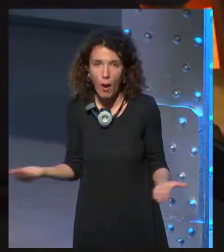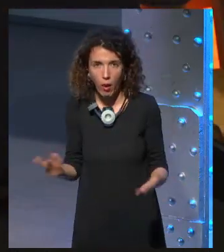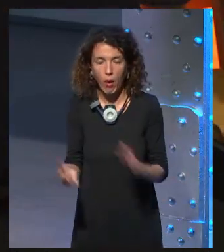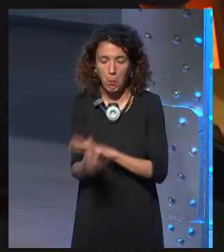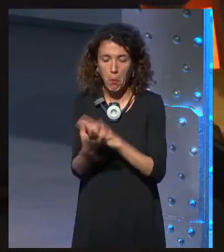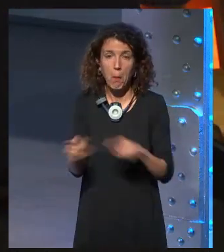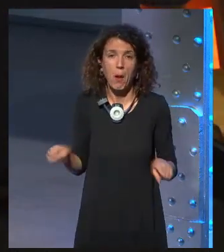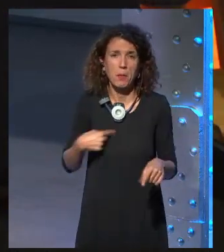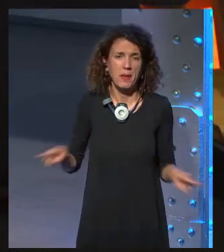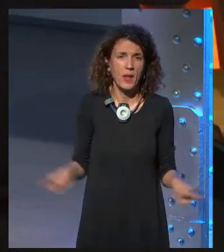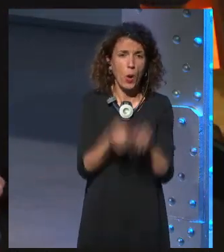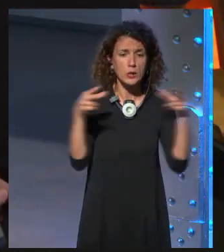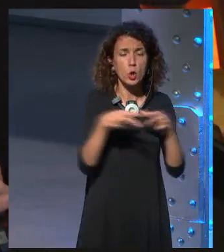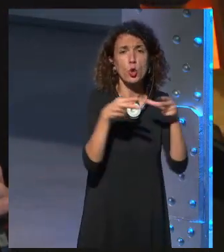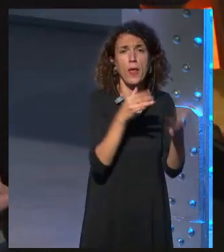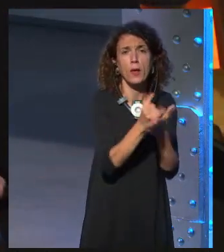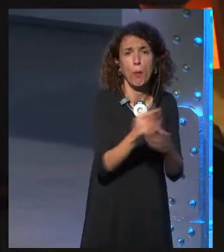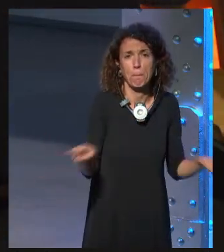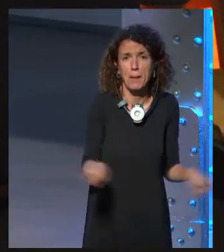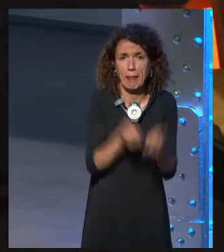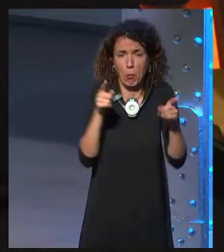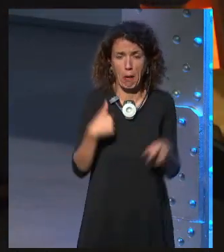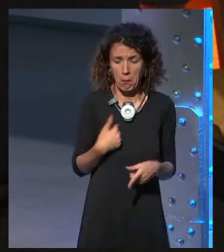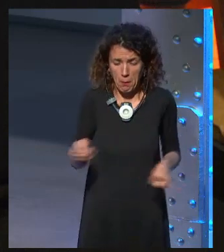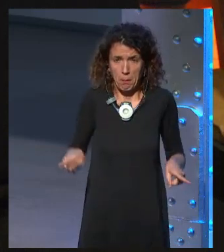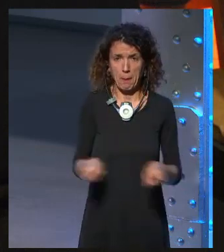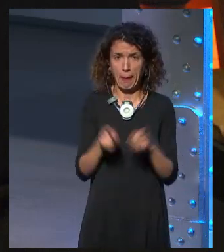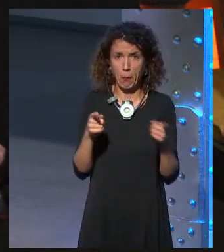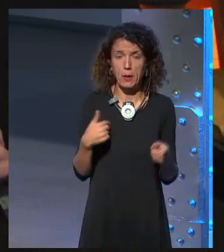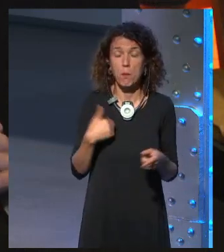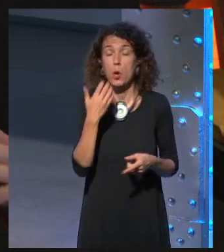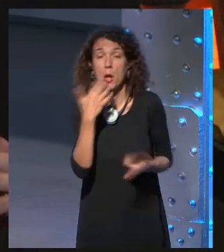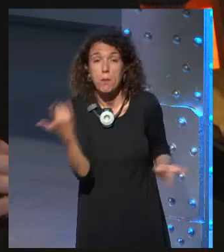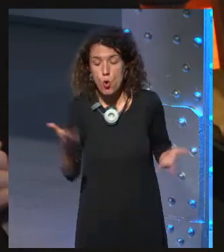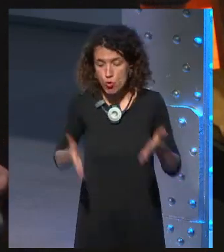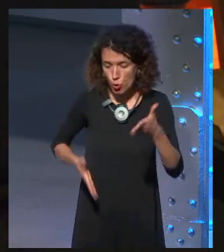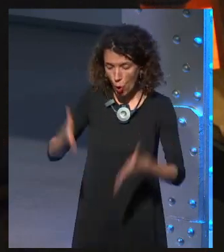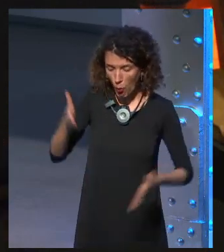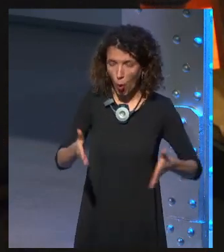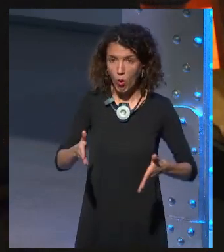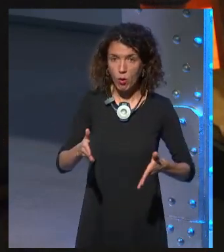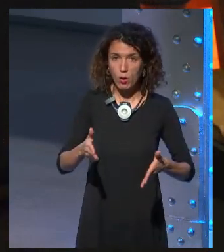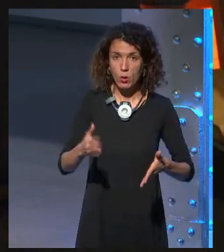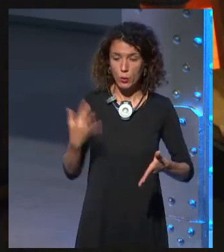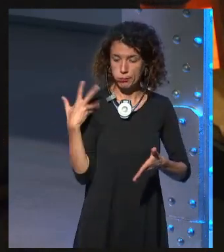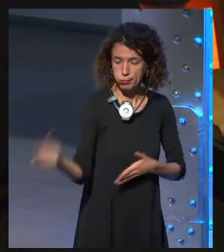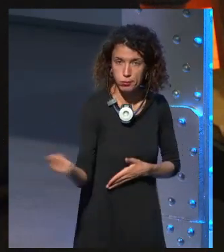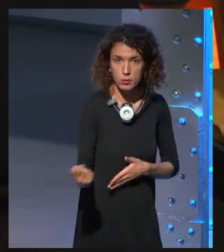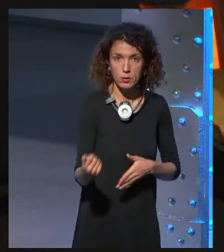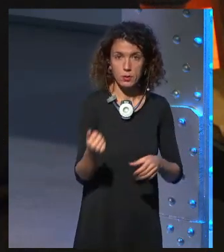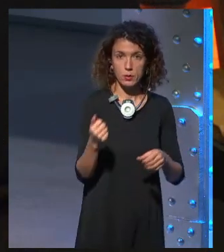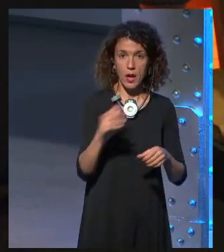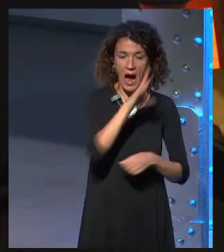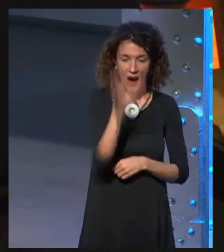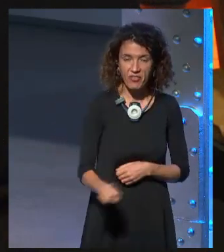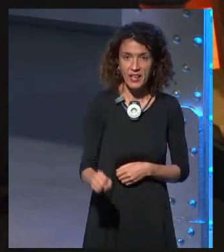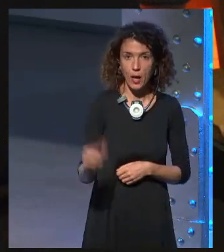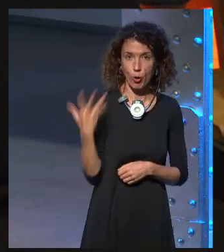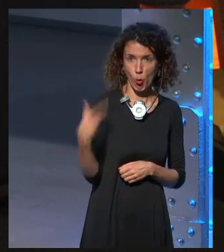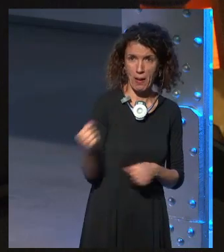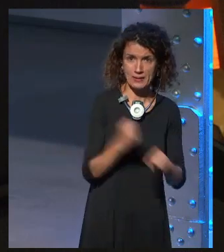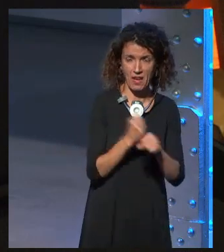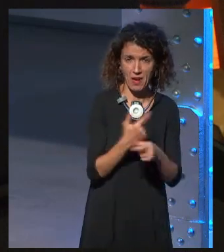robots, what are they going to be the job positions? I don't care. For example, I'm an agricultural society. I don't care about a robot taking my